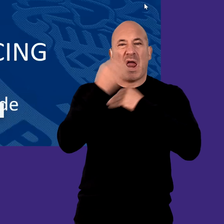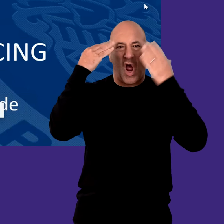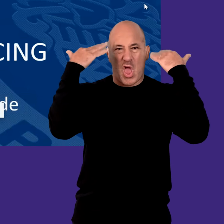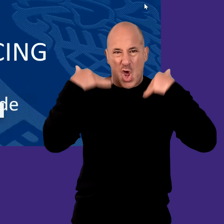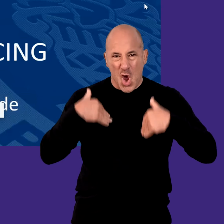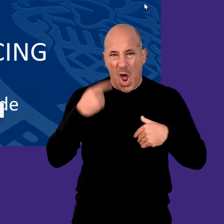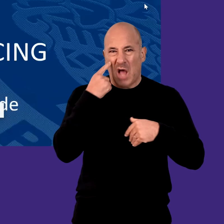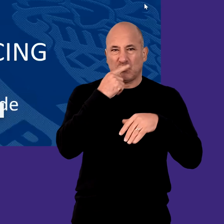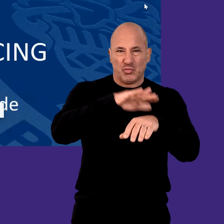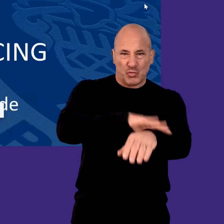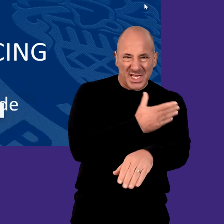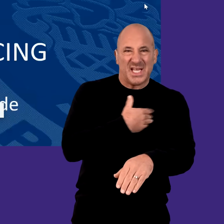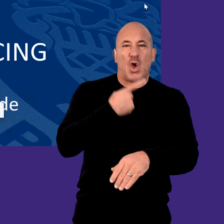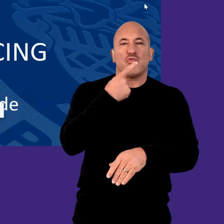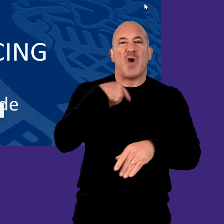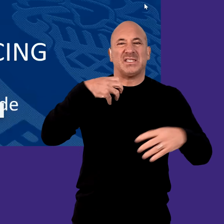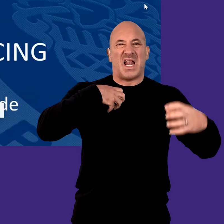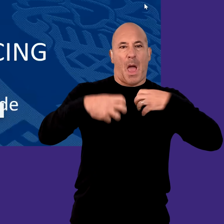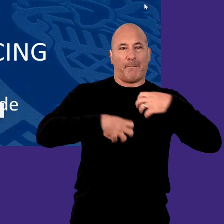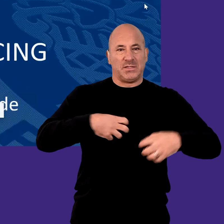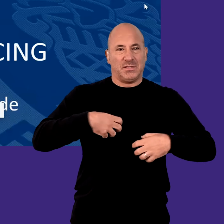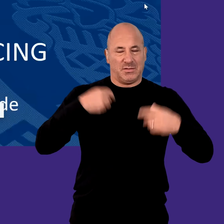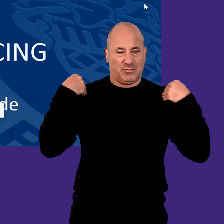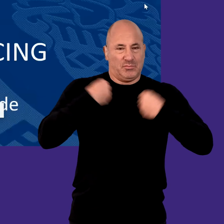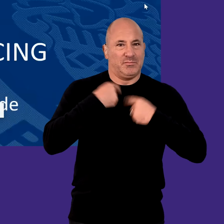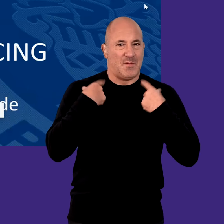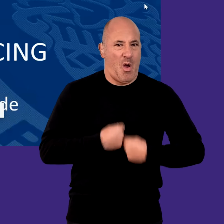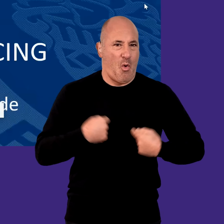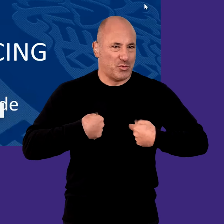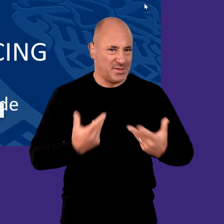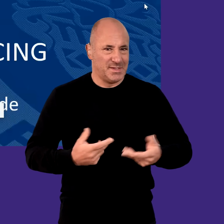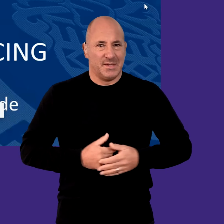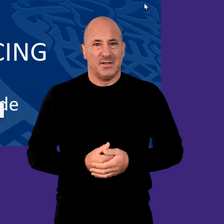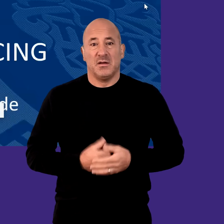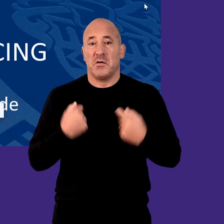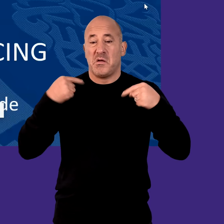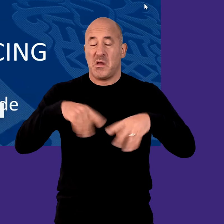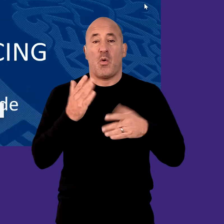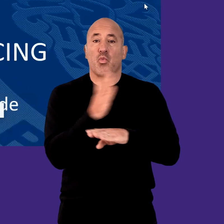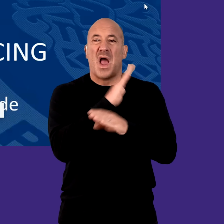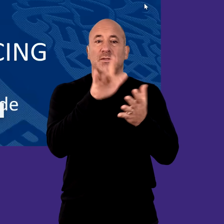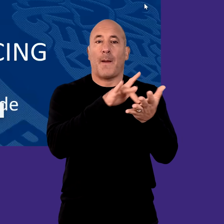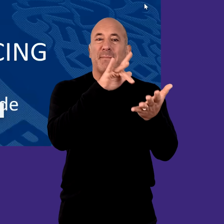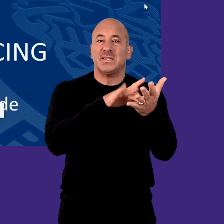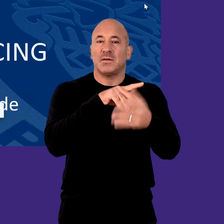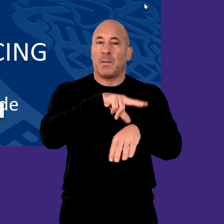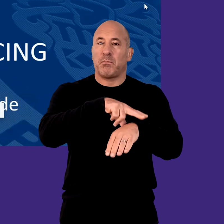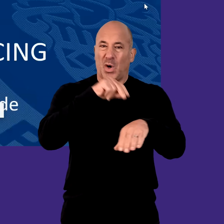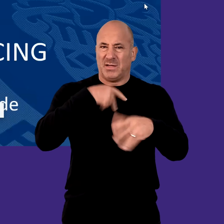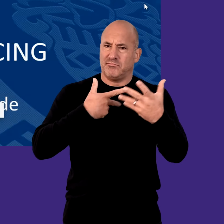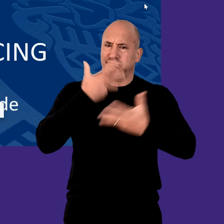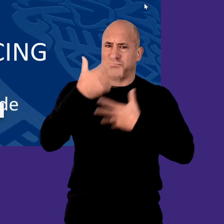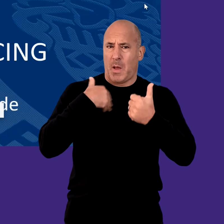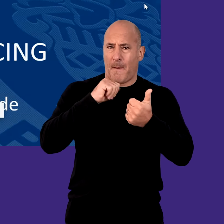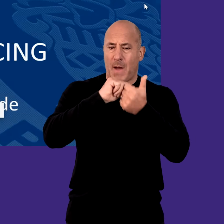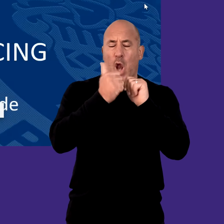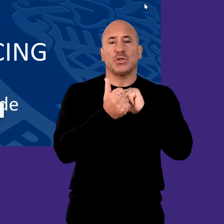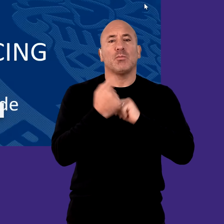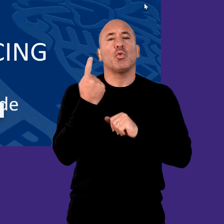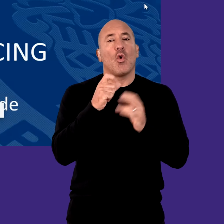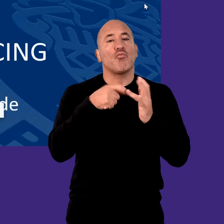hair, green eyes, and I'm wearing a red leopard print blouse today. So I'm here today from West